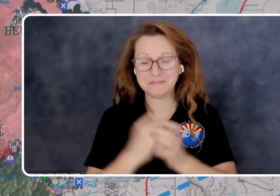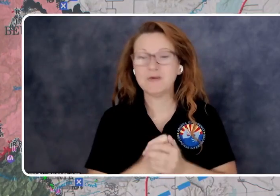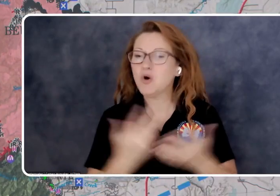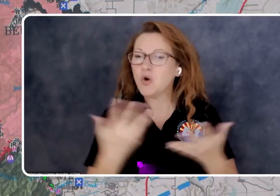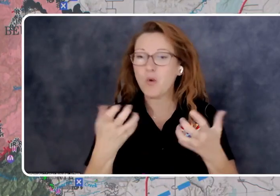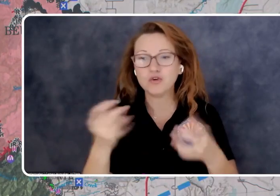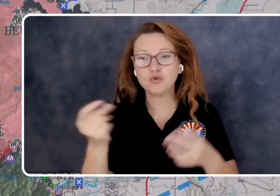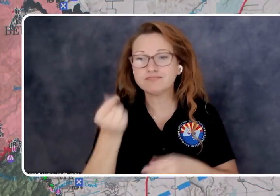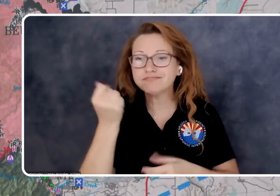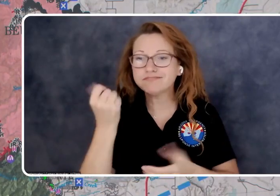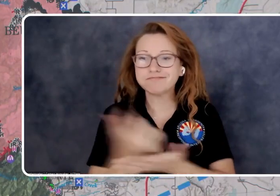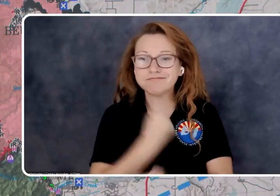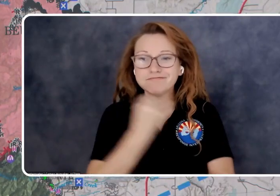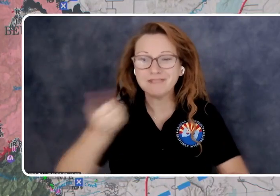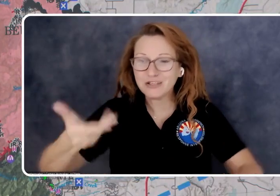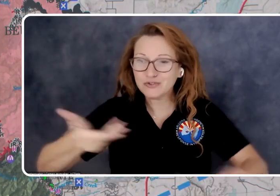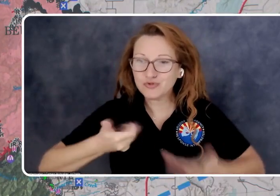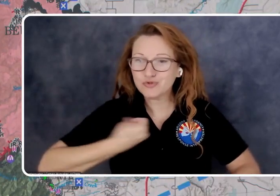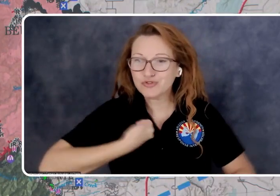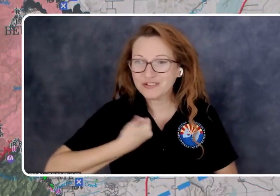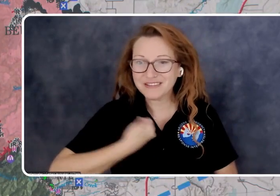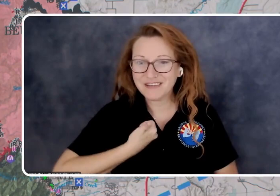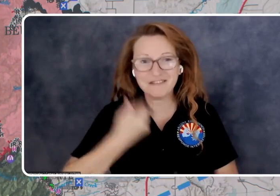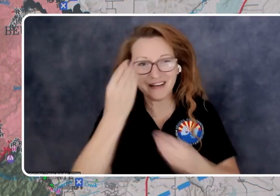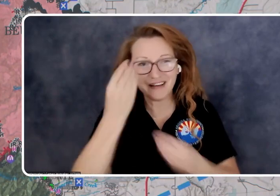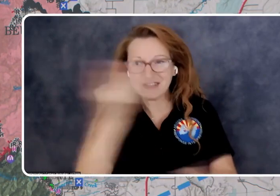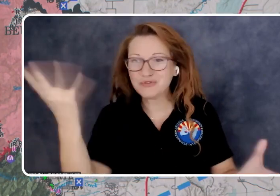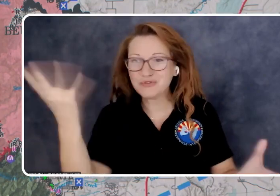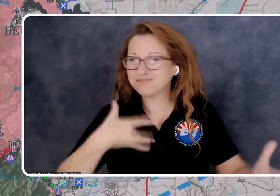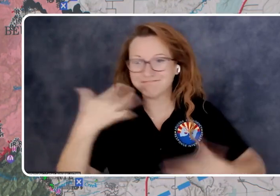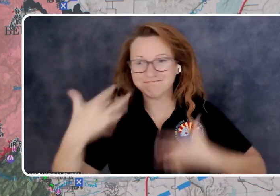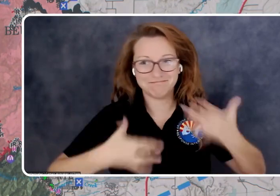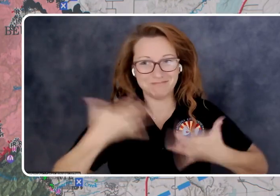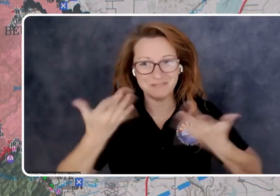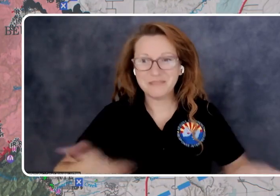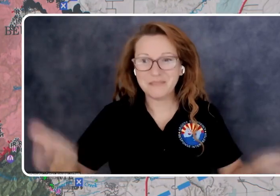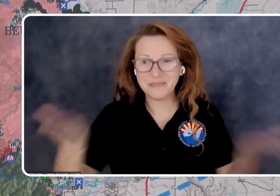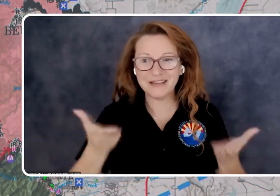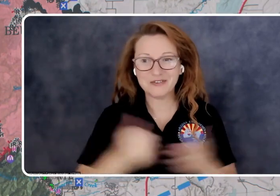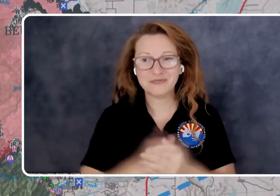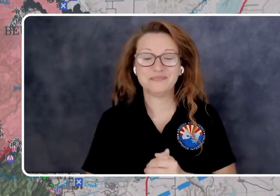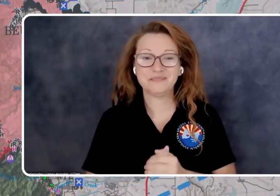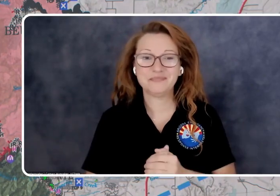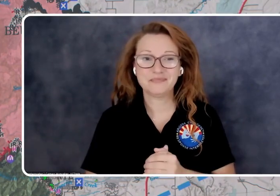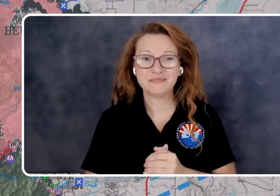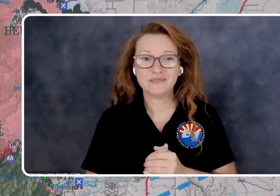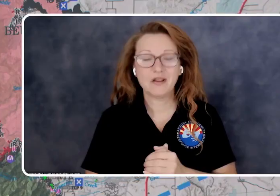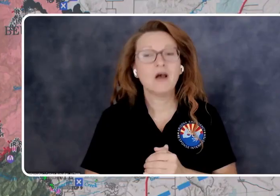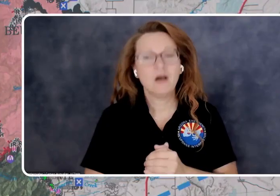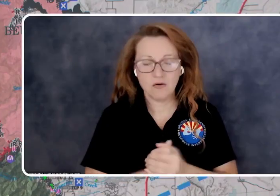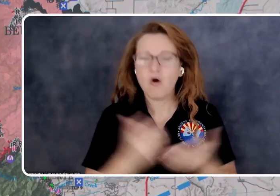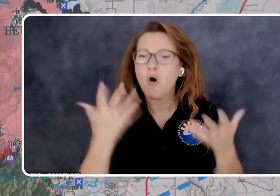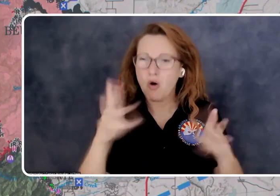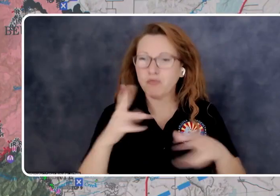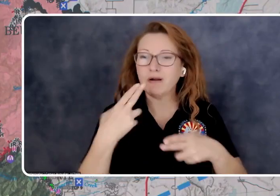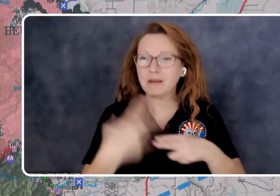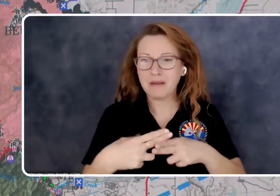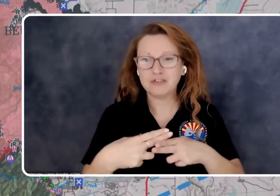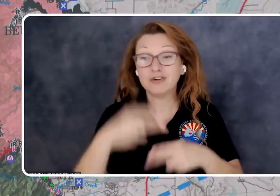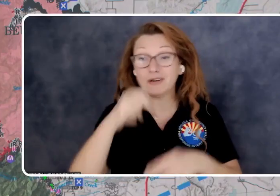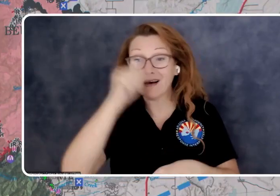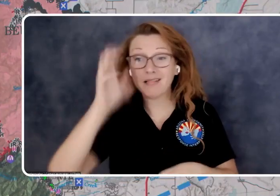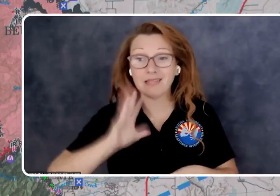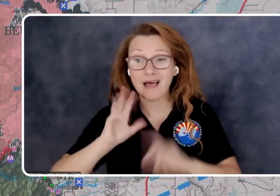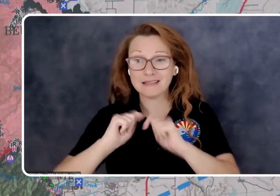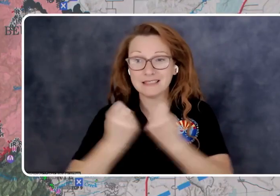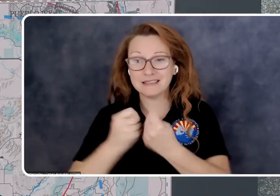ourselves and let you know how excited we are to be here. Ben alluded to a little bit the good work that Alaska